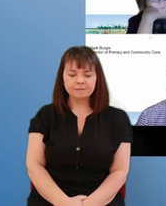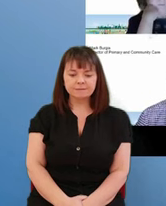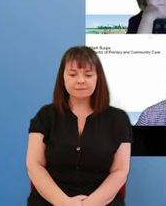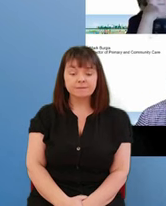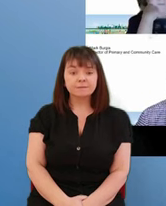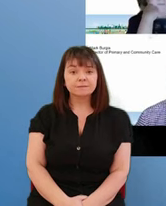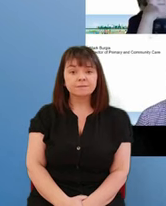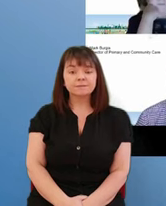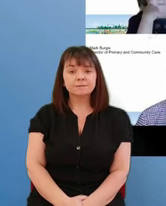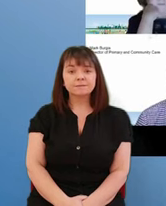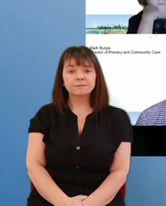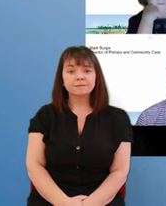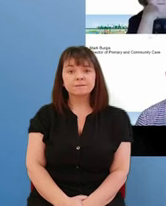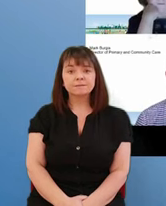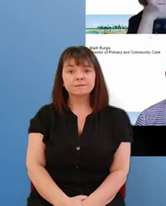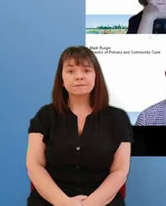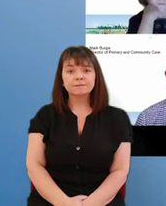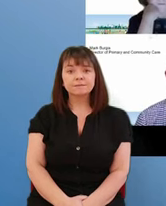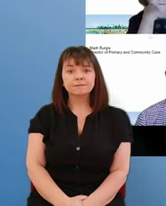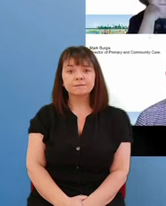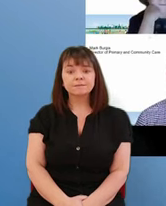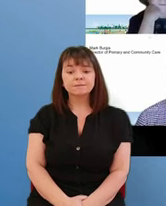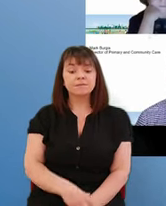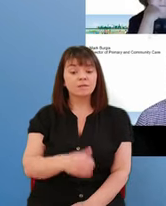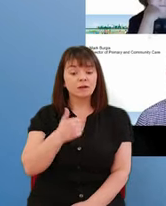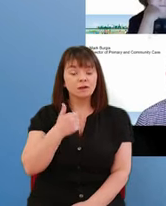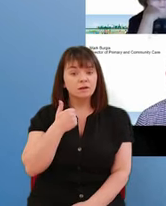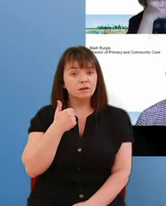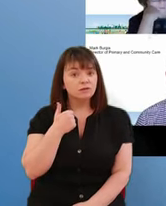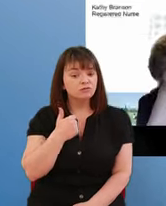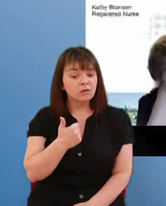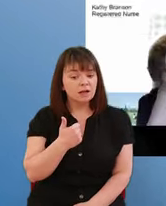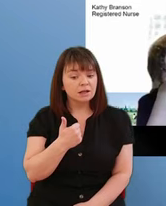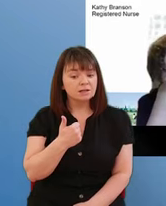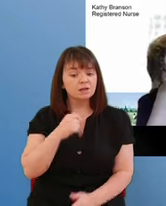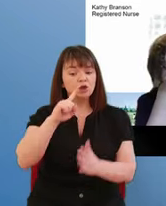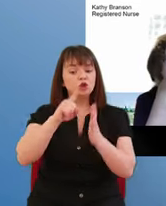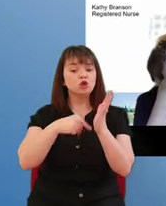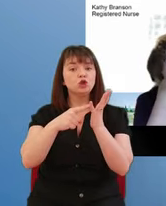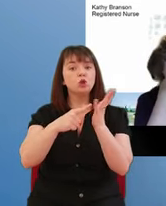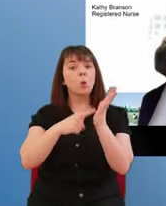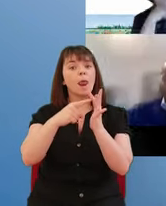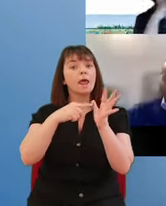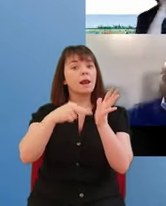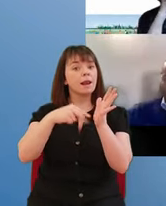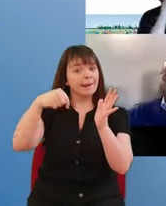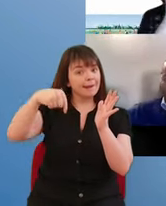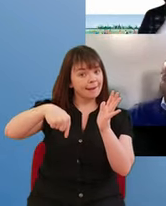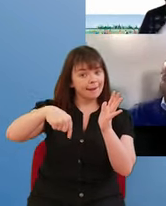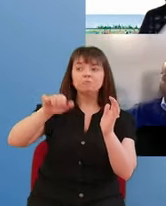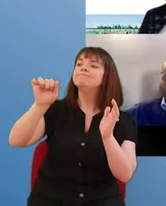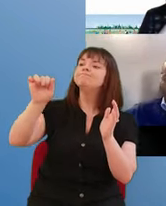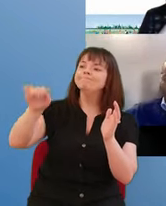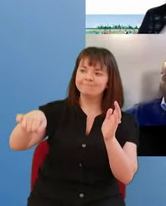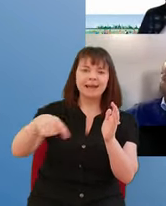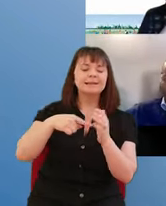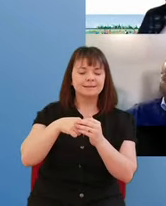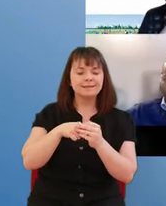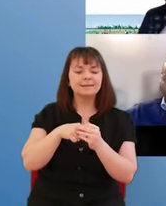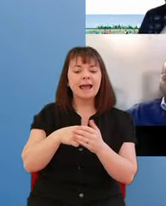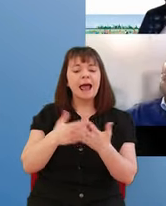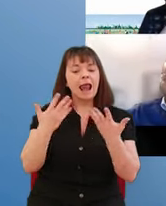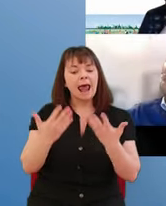to the health check report on severe mental illness. Good afternoon, Julian. Good afternoon, everyone,